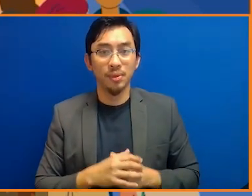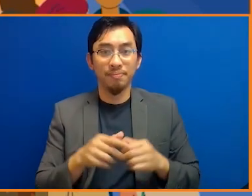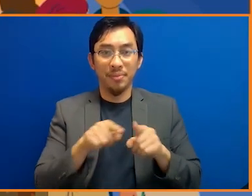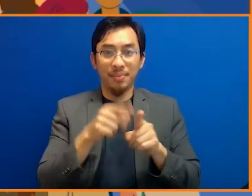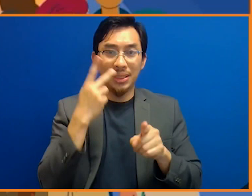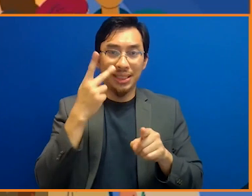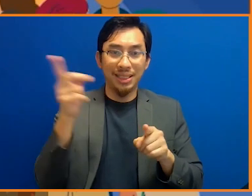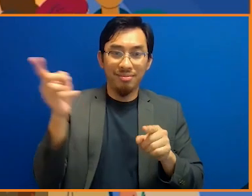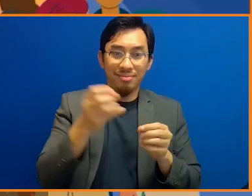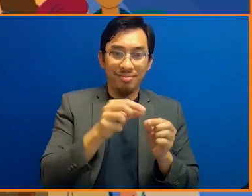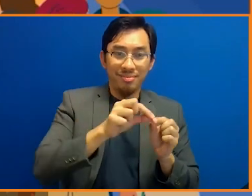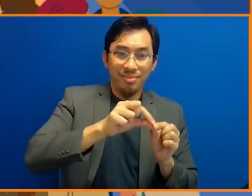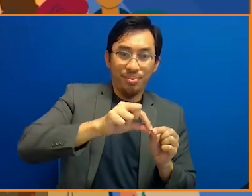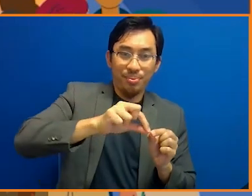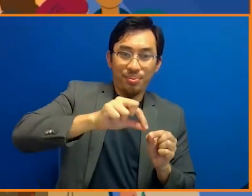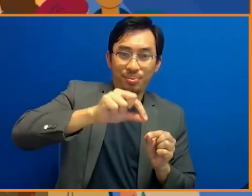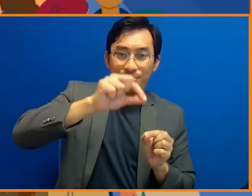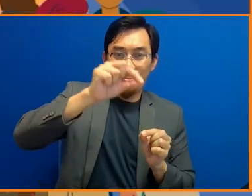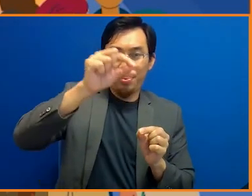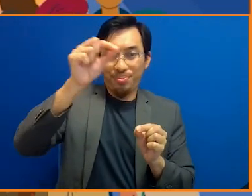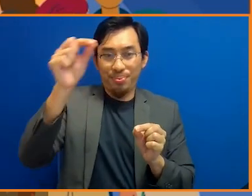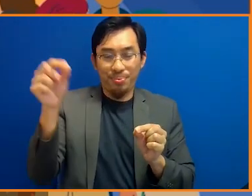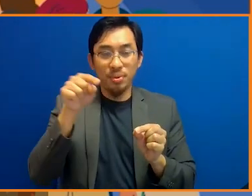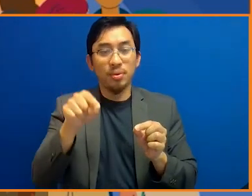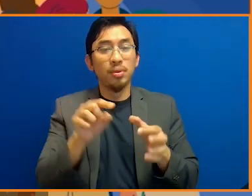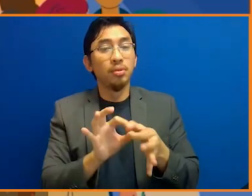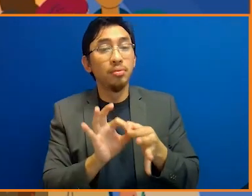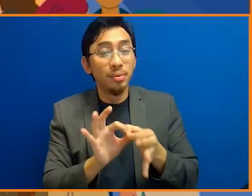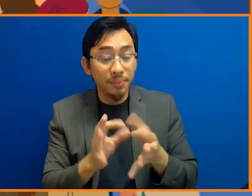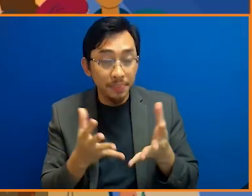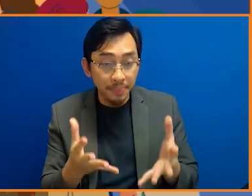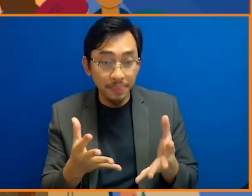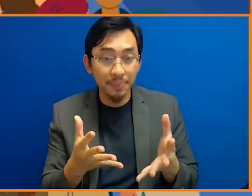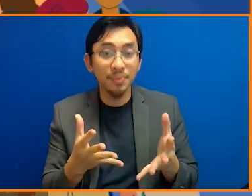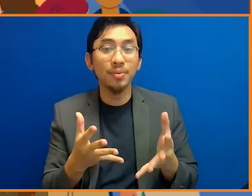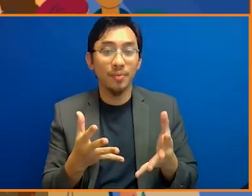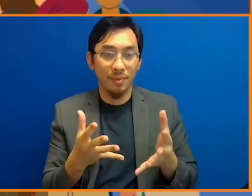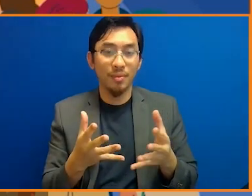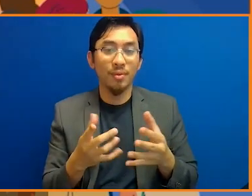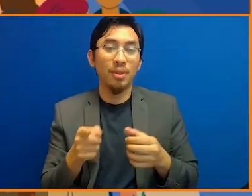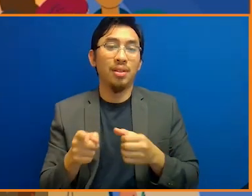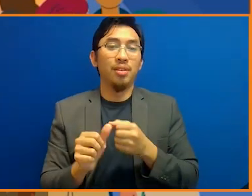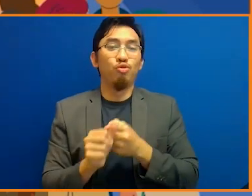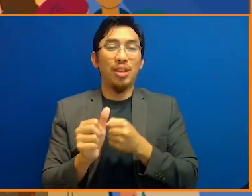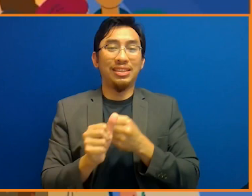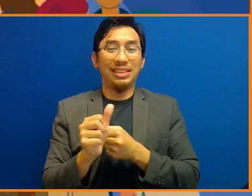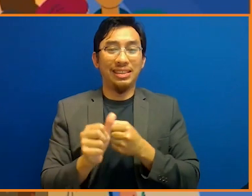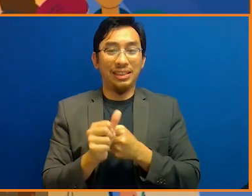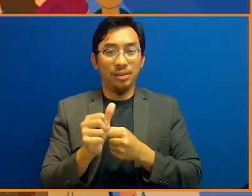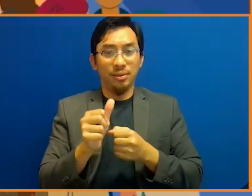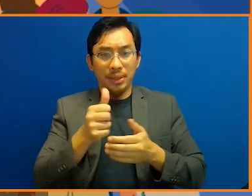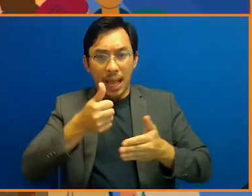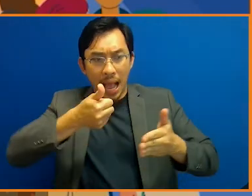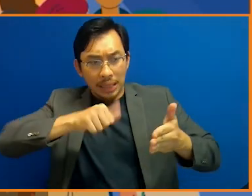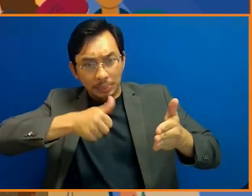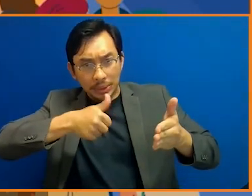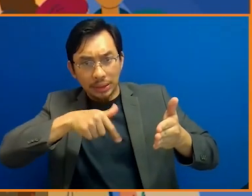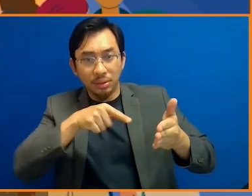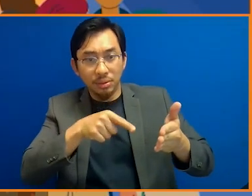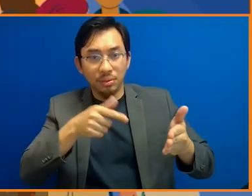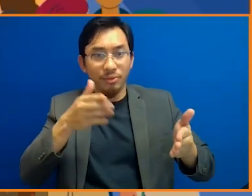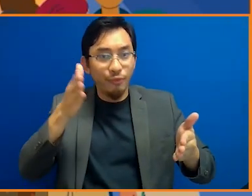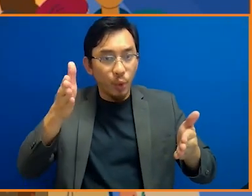or curve like this to understand the relationship and to be used for risk assessment